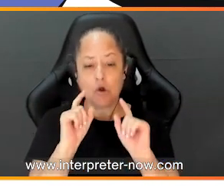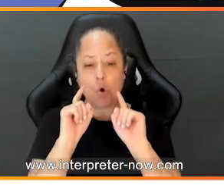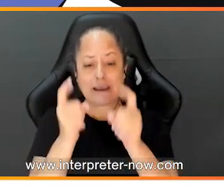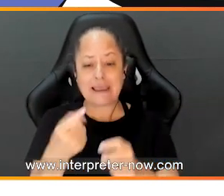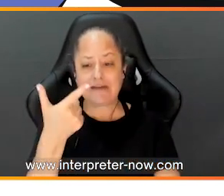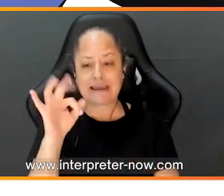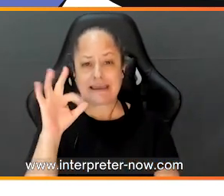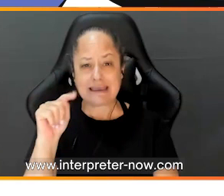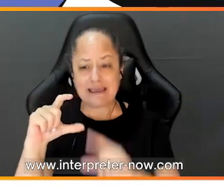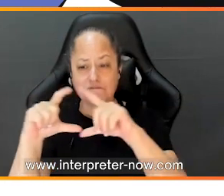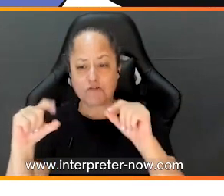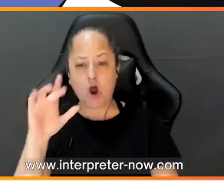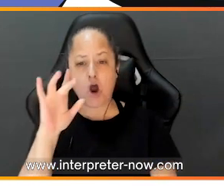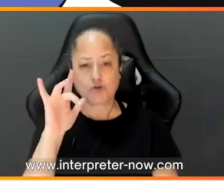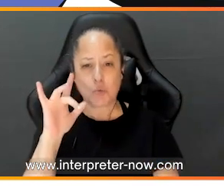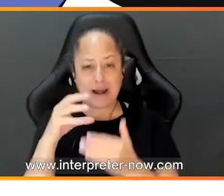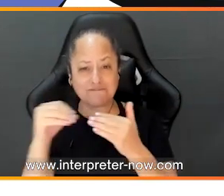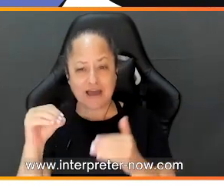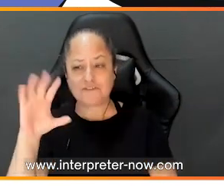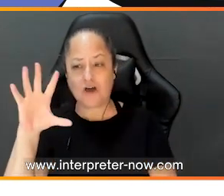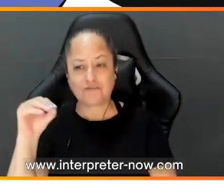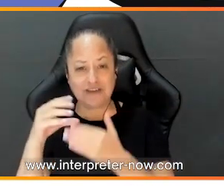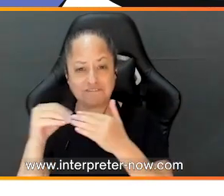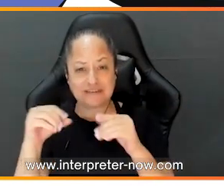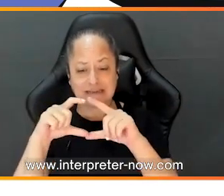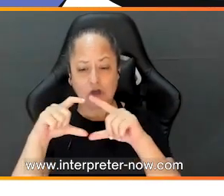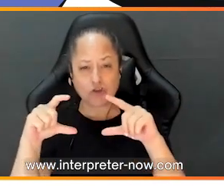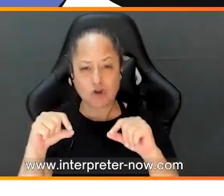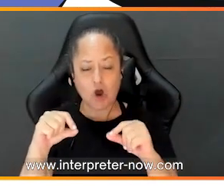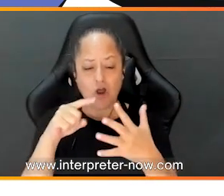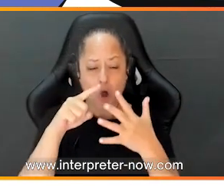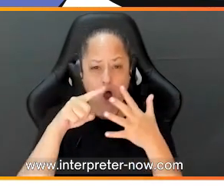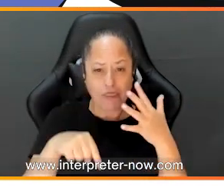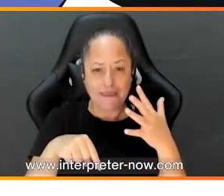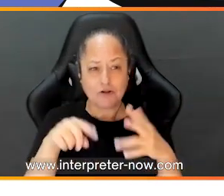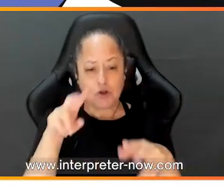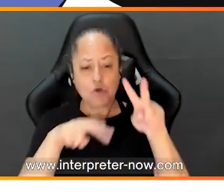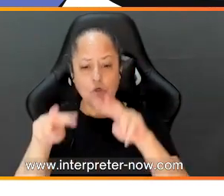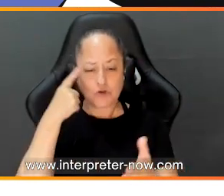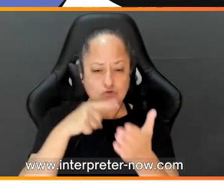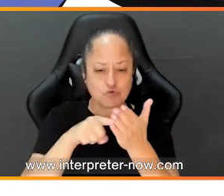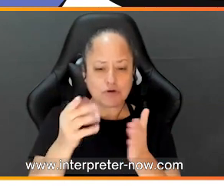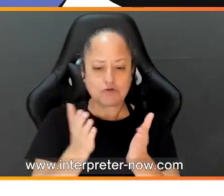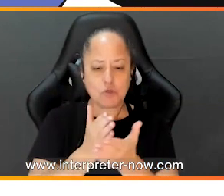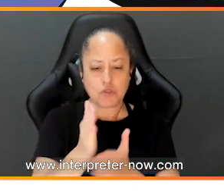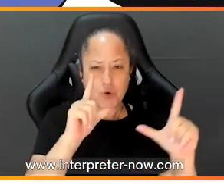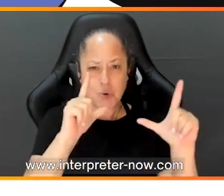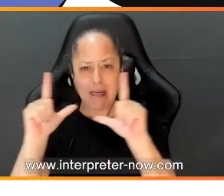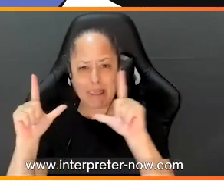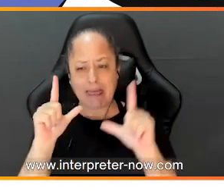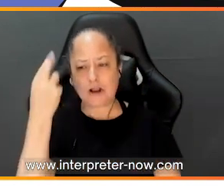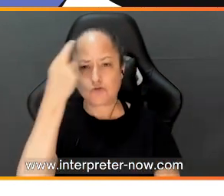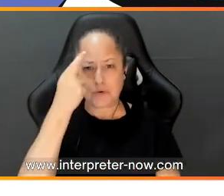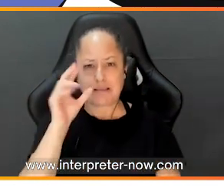that as human-centered design or human-centered innovation or user insights. But at the end of the day, who's